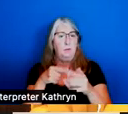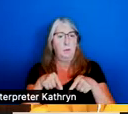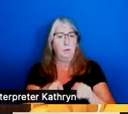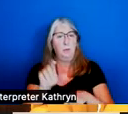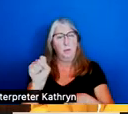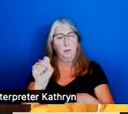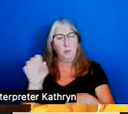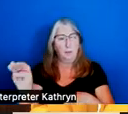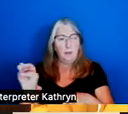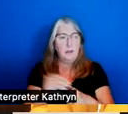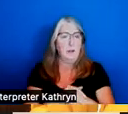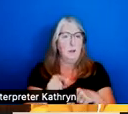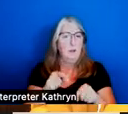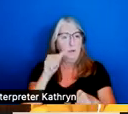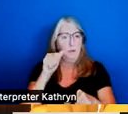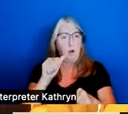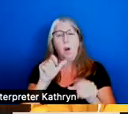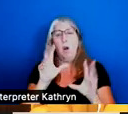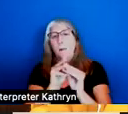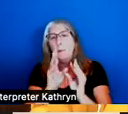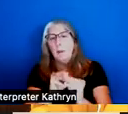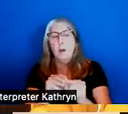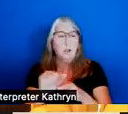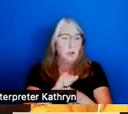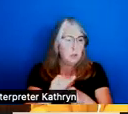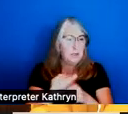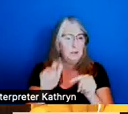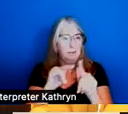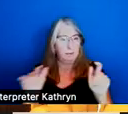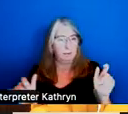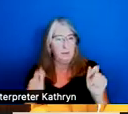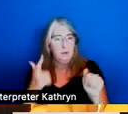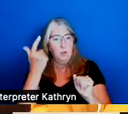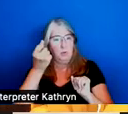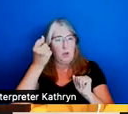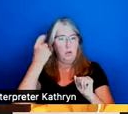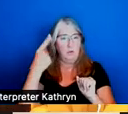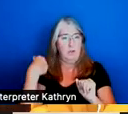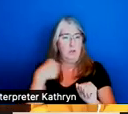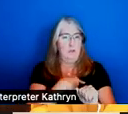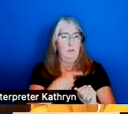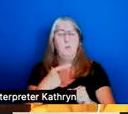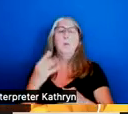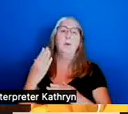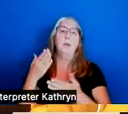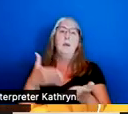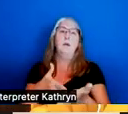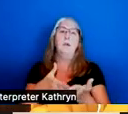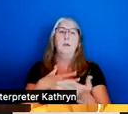media, through webinars, through training events, to understand that we stand against white